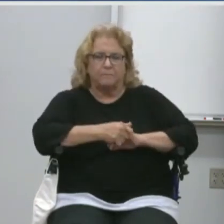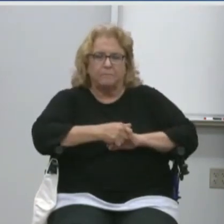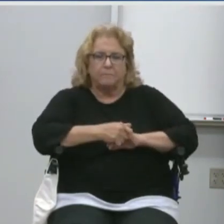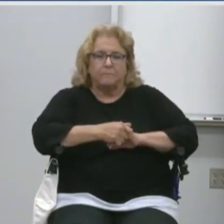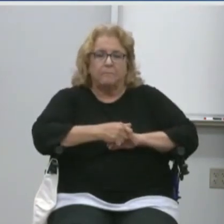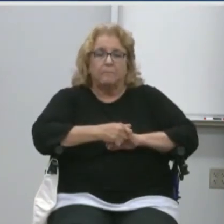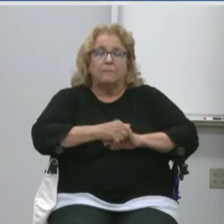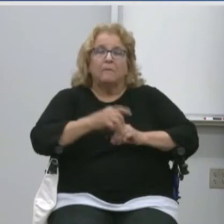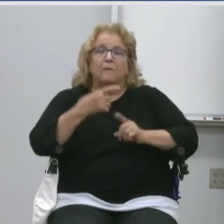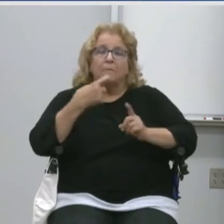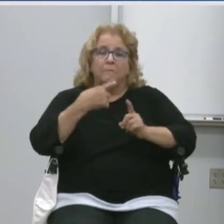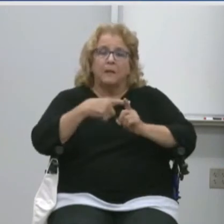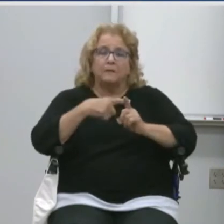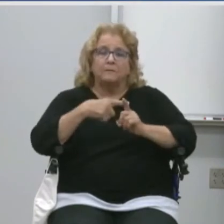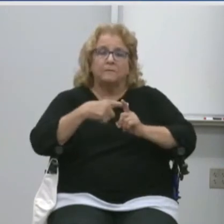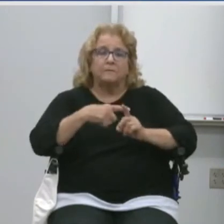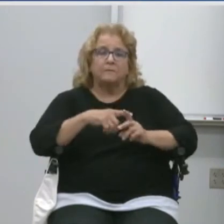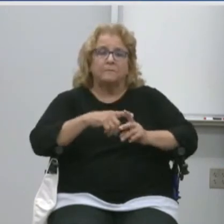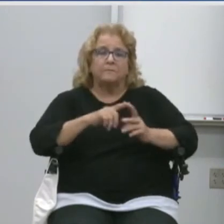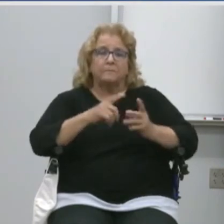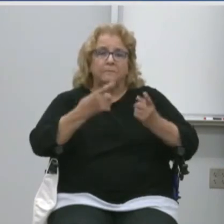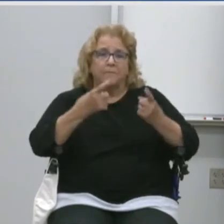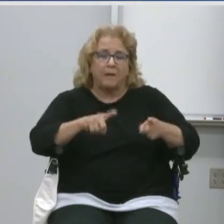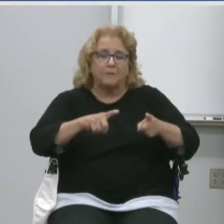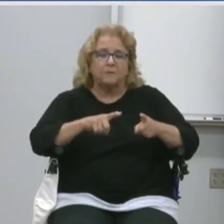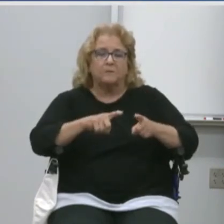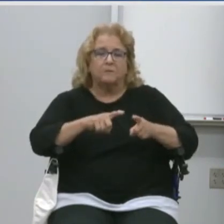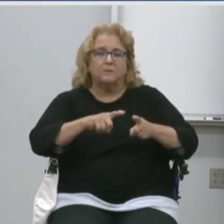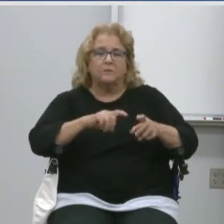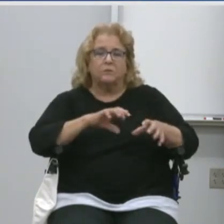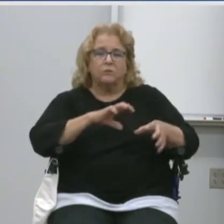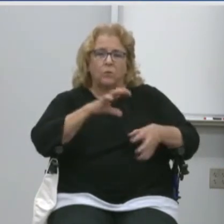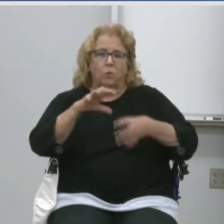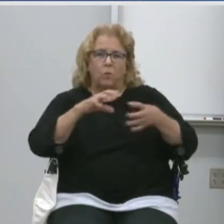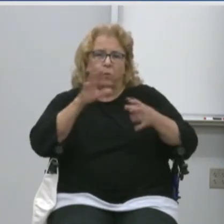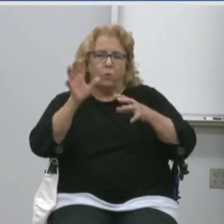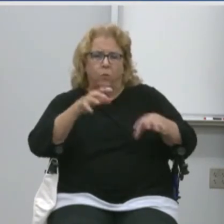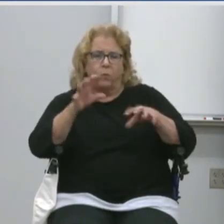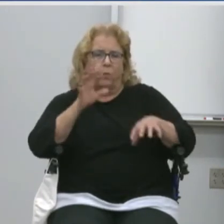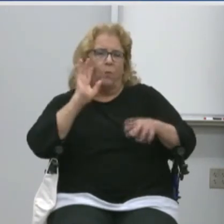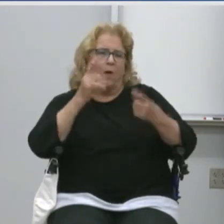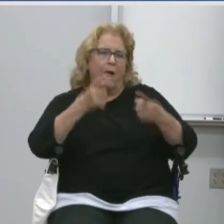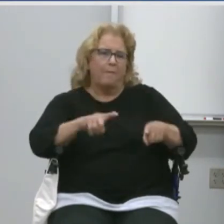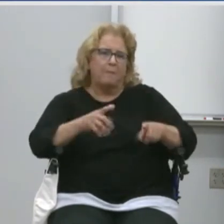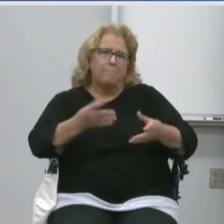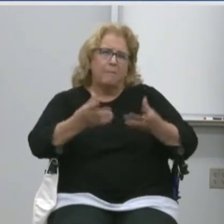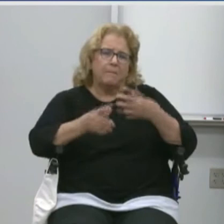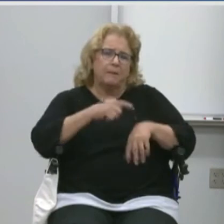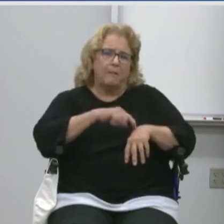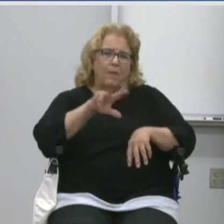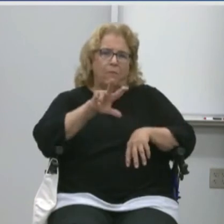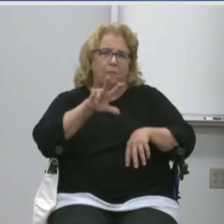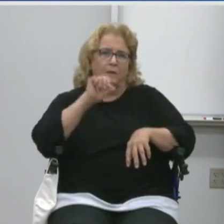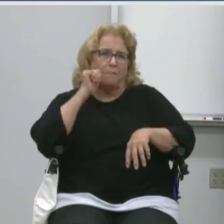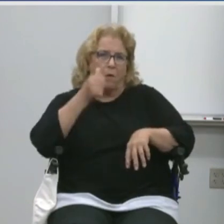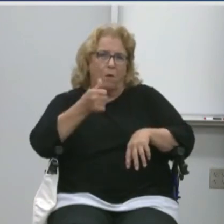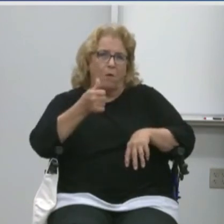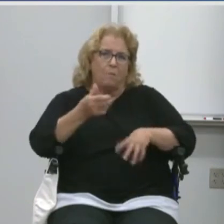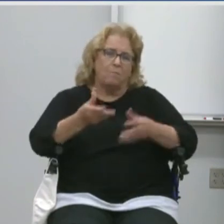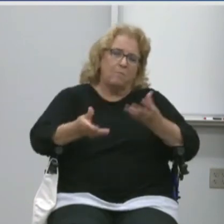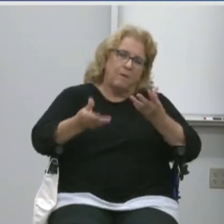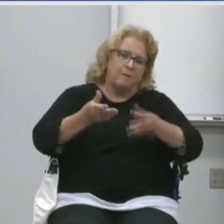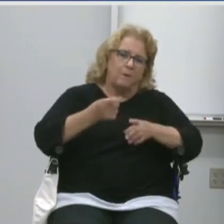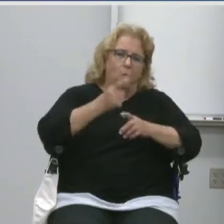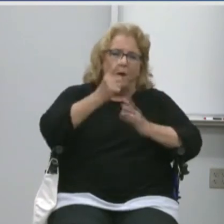Also, the onset of sustained tropical storm force winds will occur approximately 3 o'clock tomorrow, always give and take an